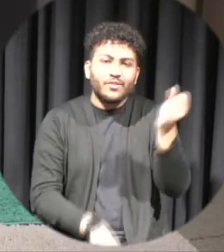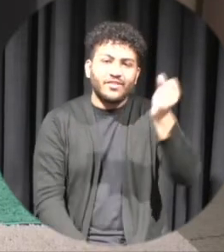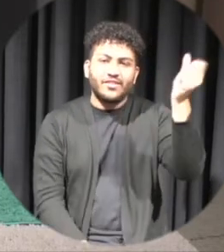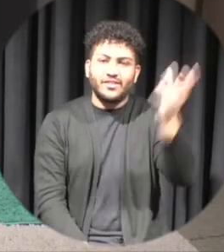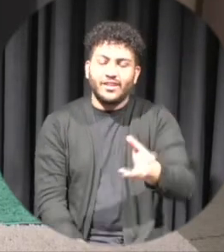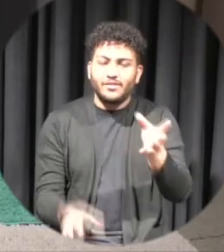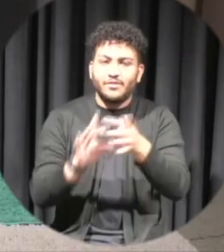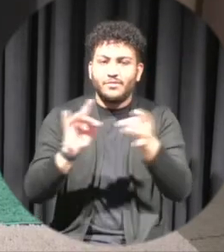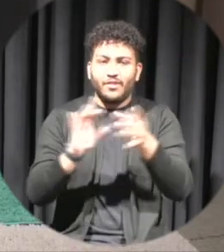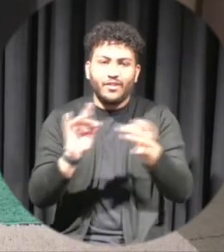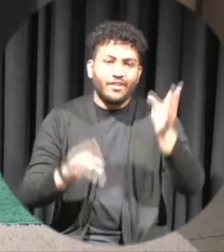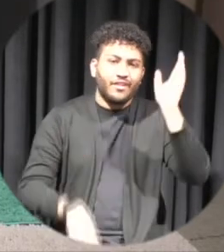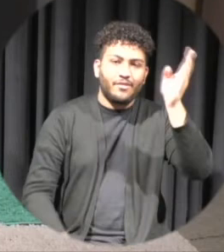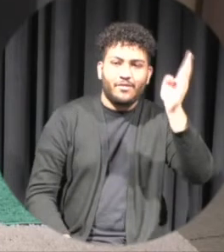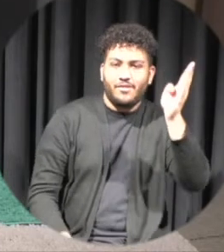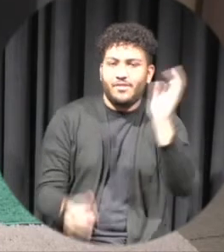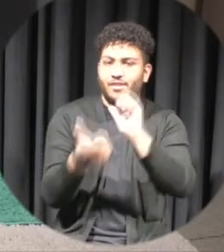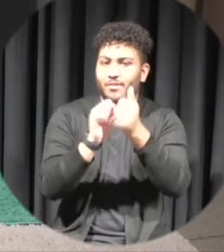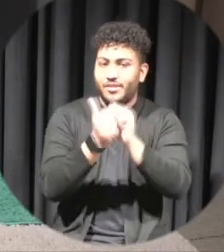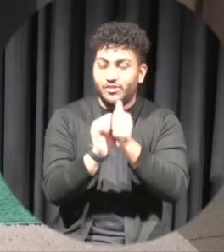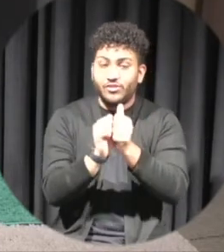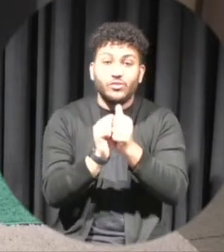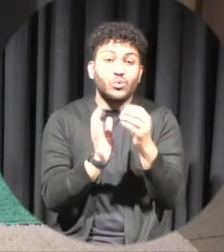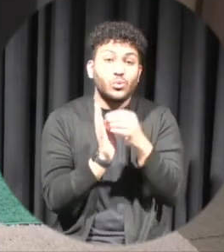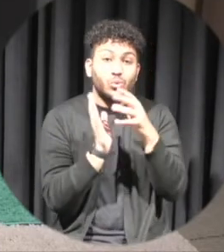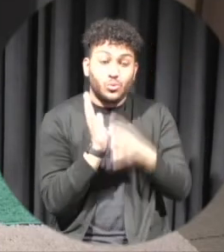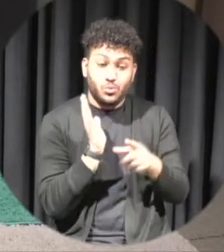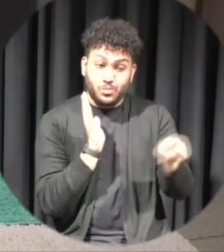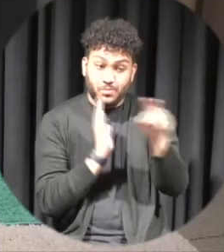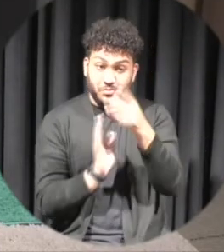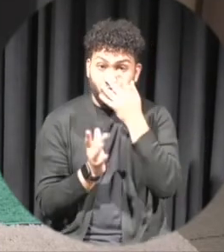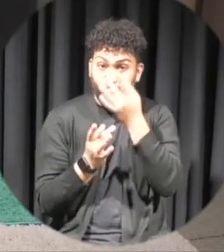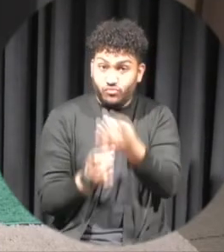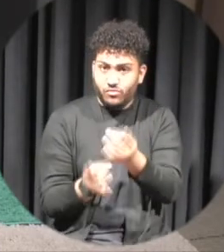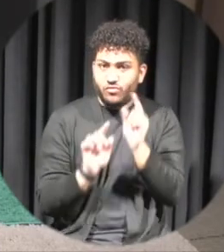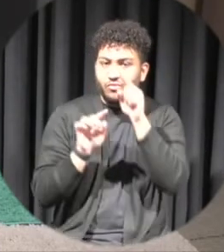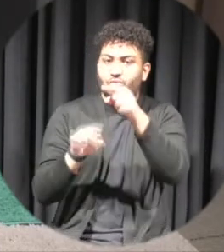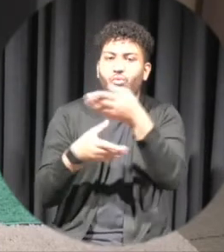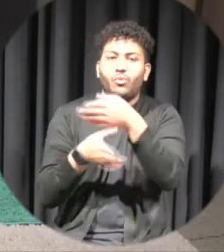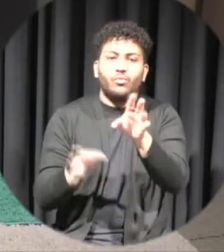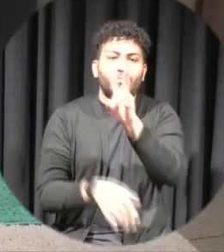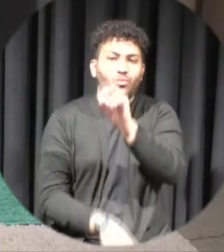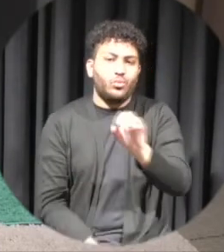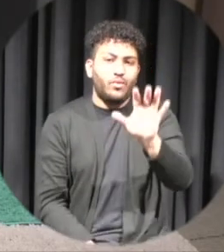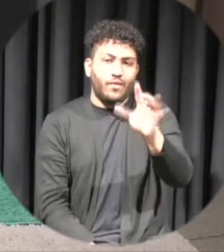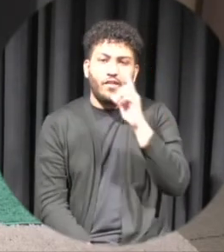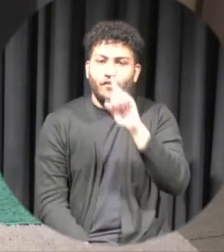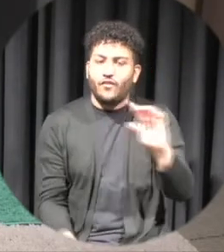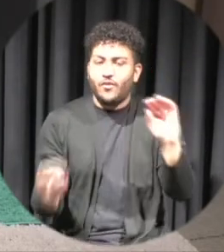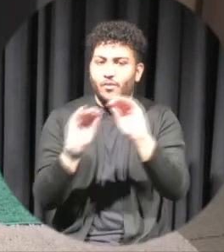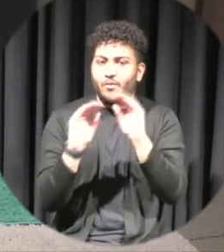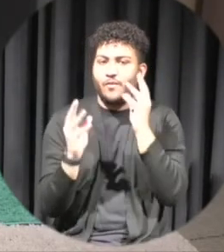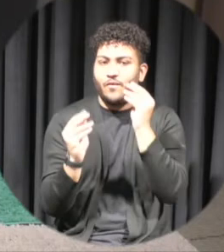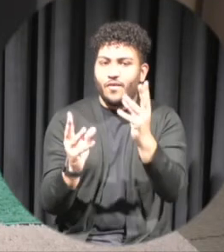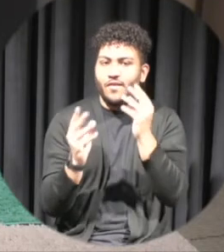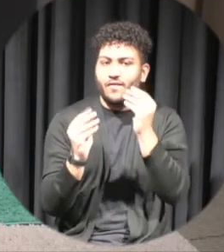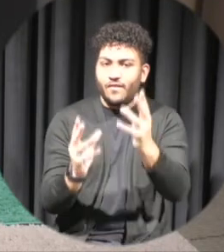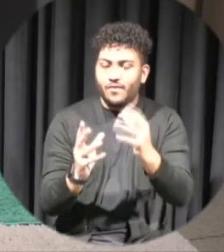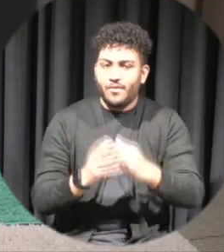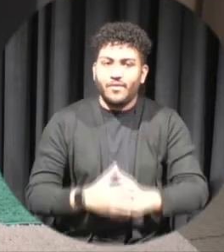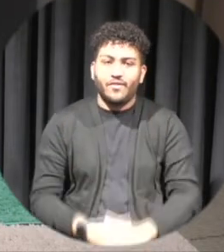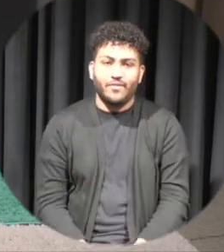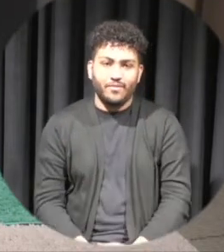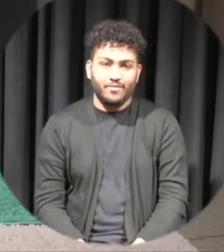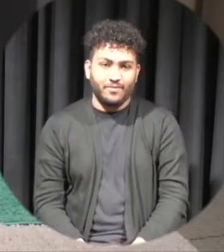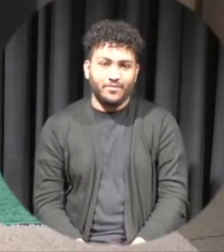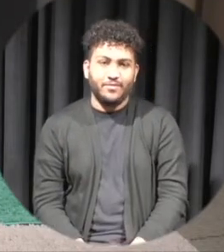and Sonnet competition. Students who are interested should drop by Ms. Gentile's office, room 205, for